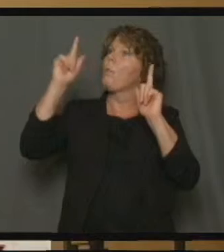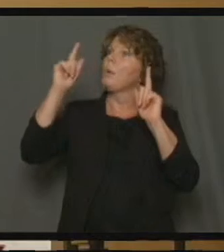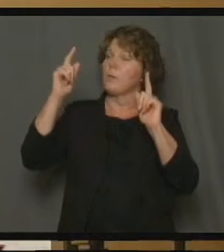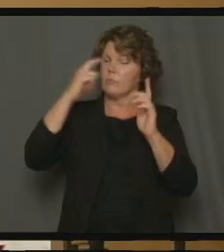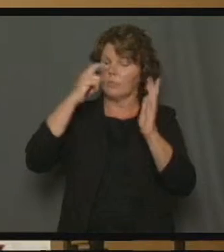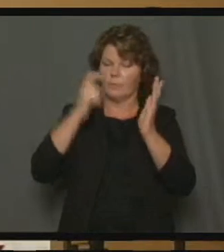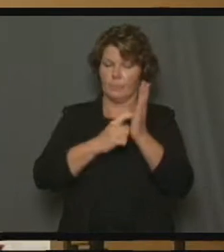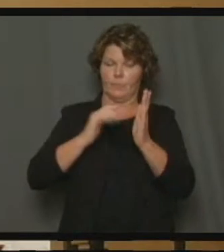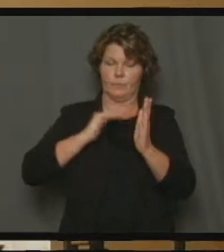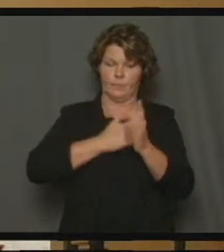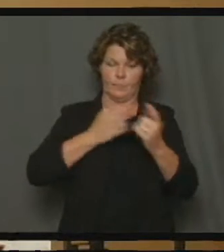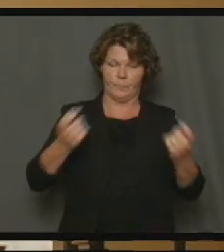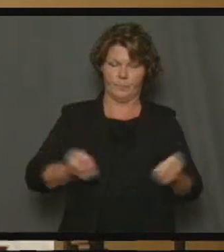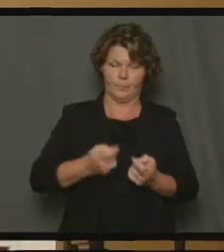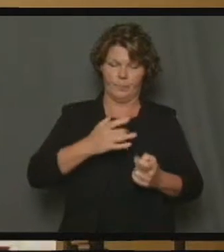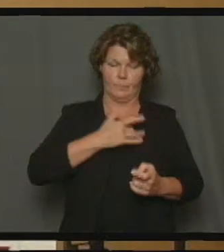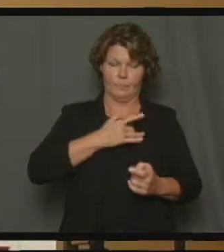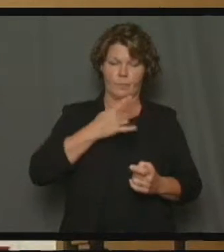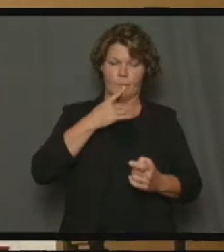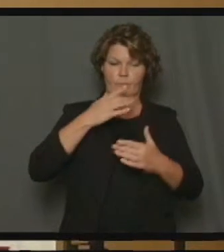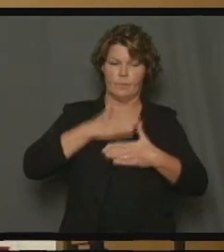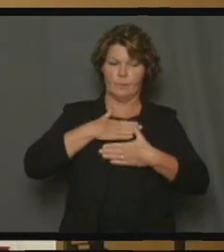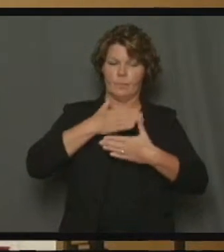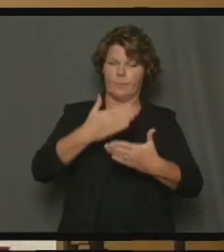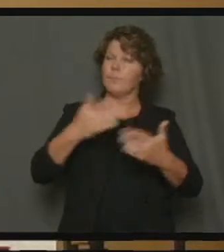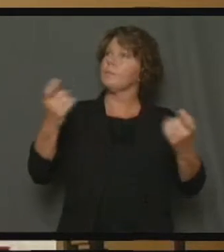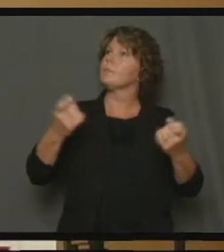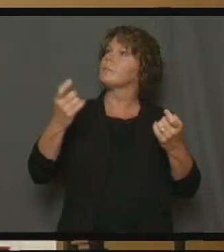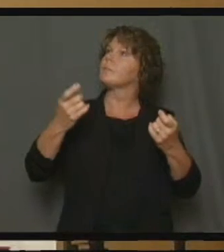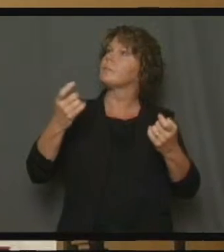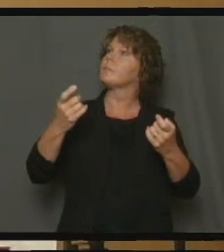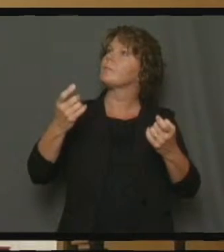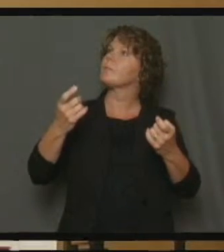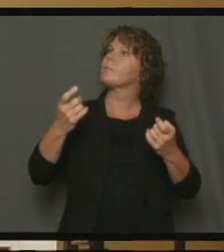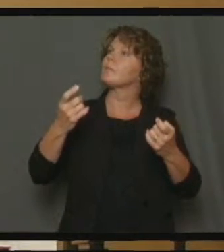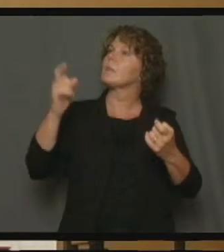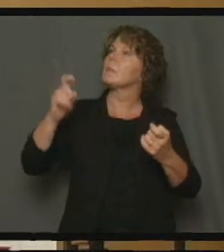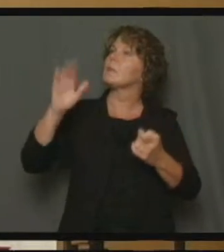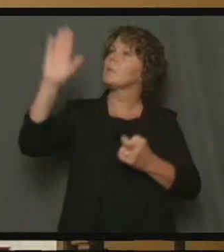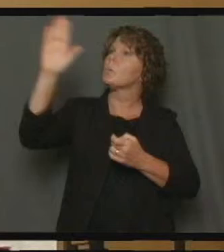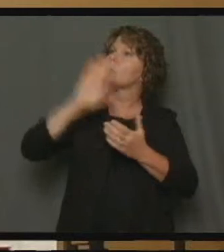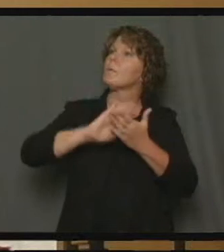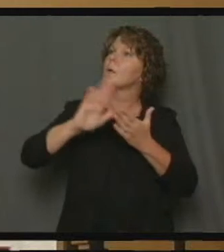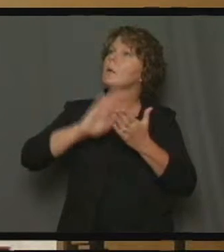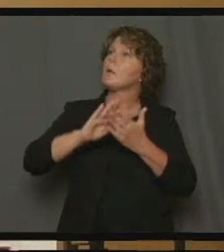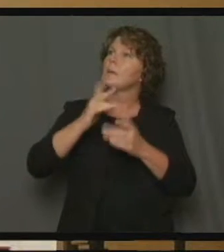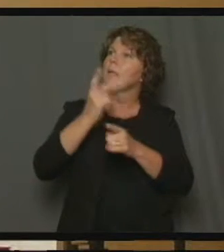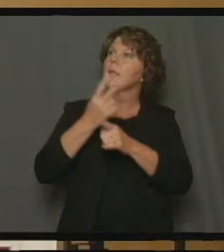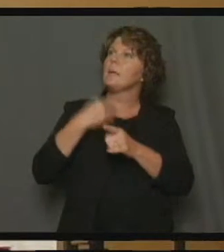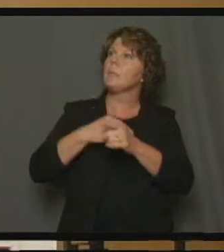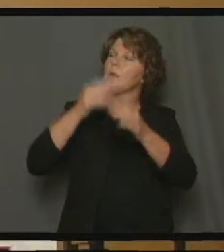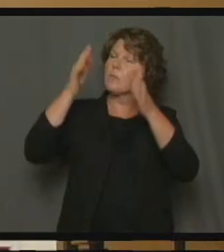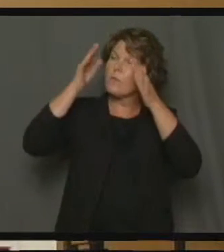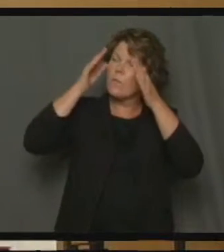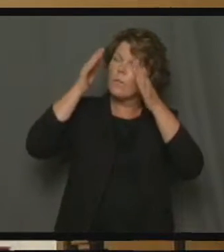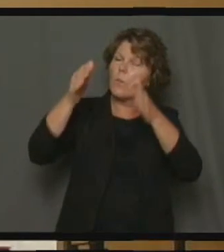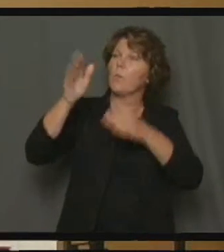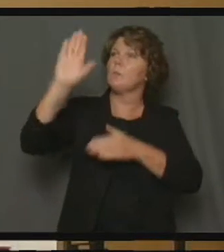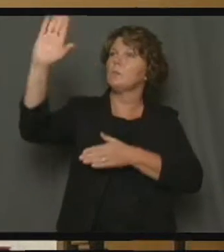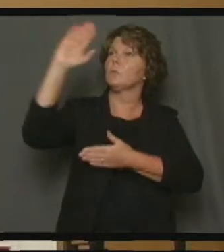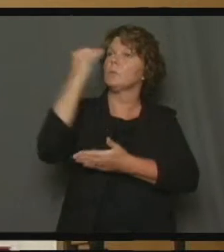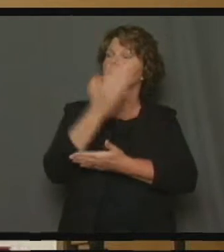sinfulness. Open our hearts and mouths to confess our sinfulness and our need for your forgiveness. Keep us focused on your